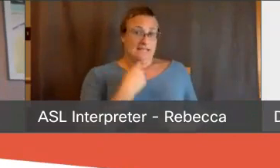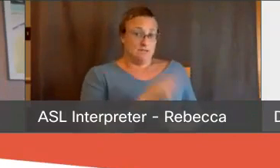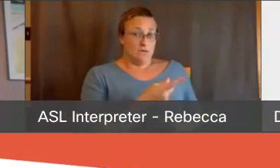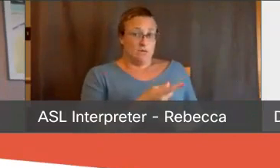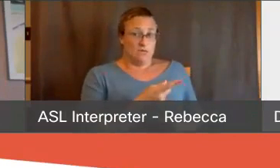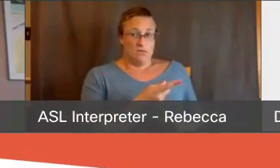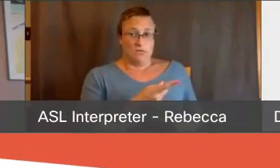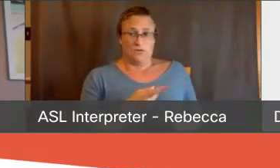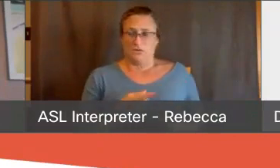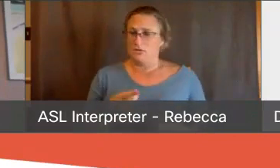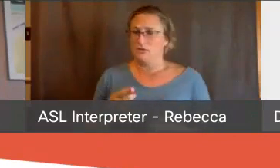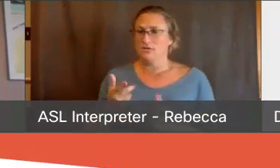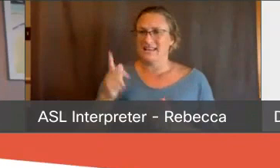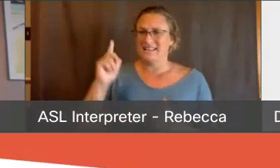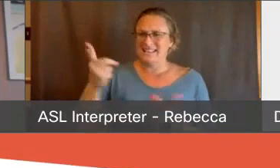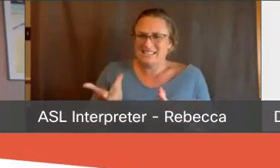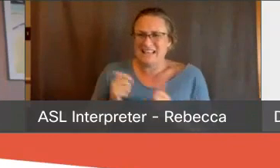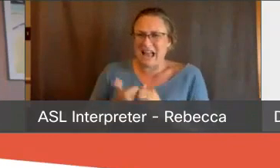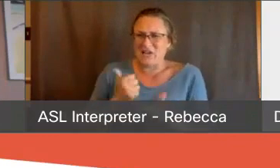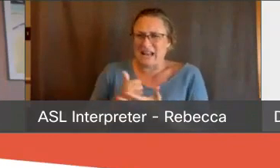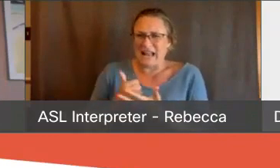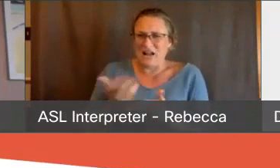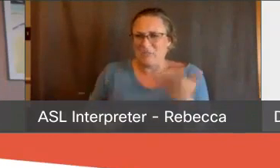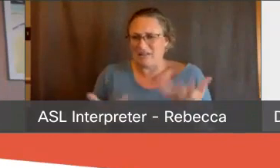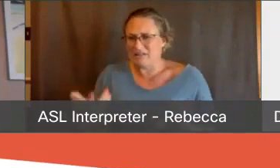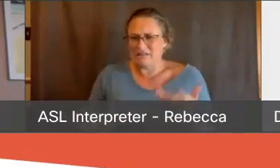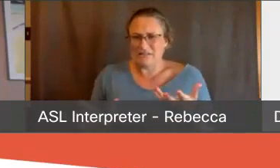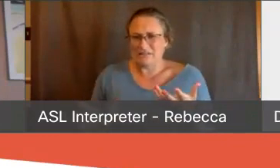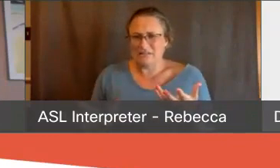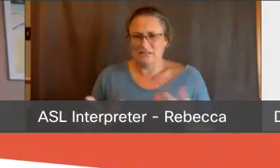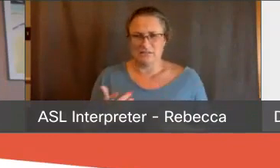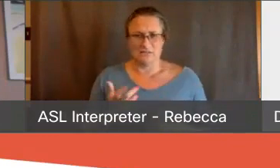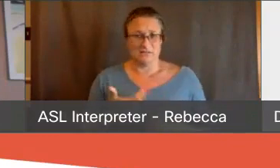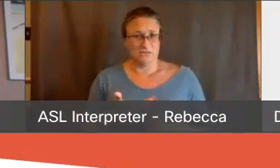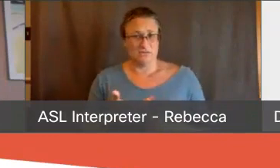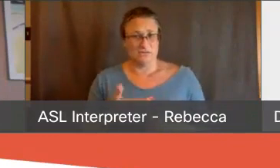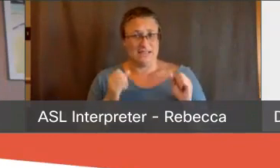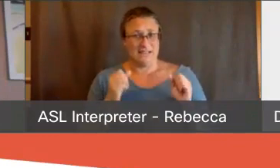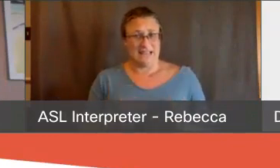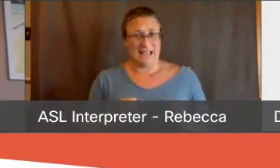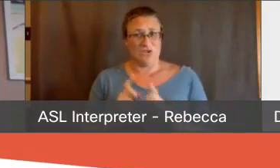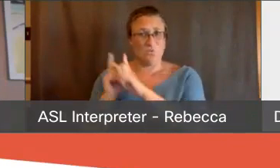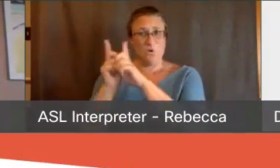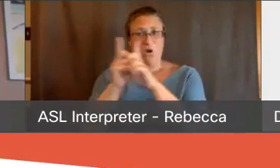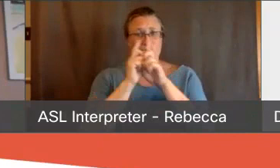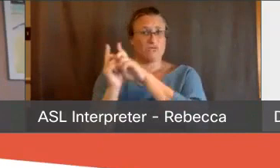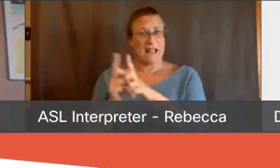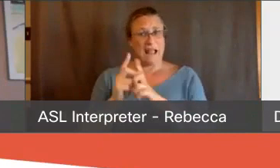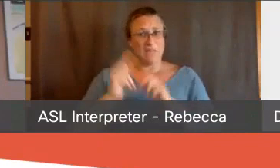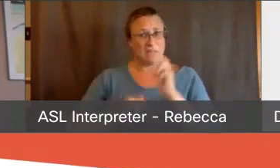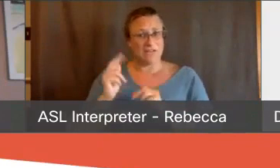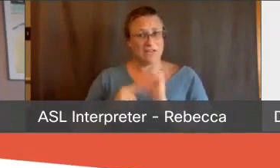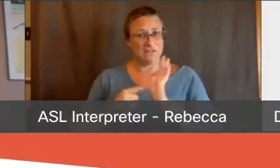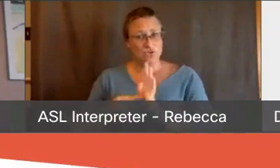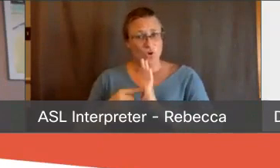she later asked me, how could she have helped? And I said, well, could you have walked him around the building and showed him